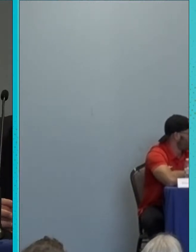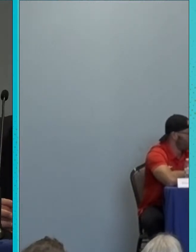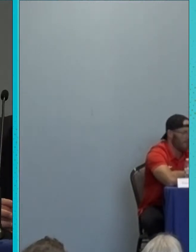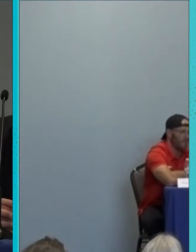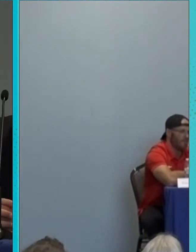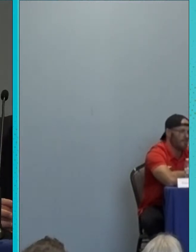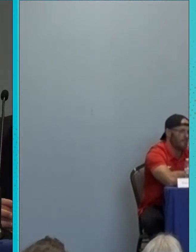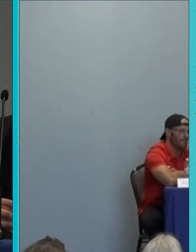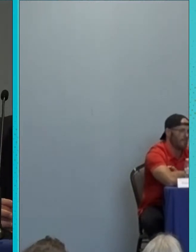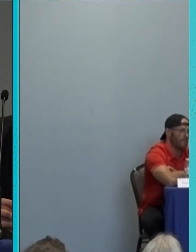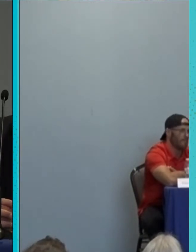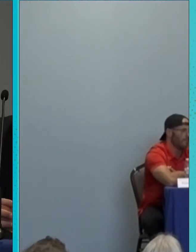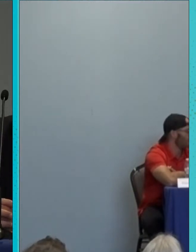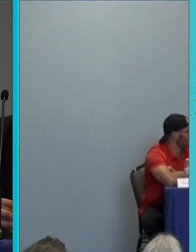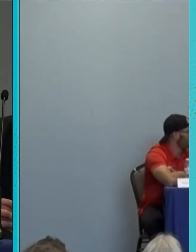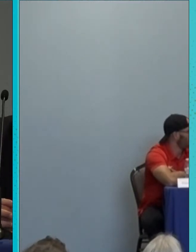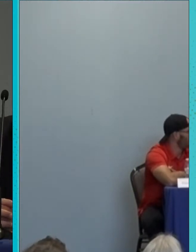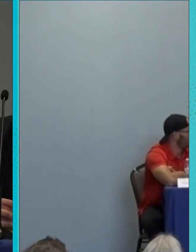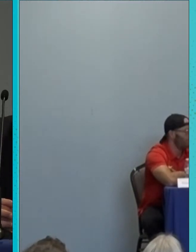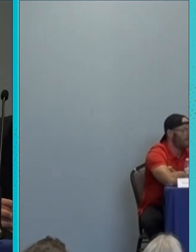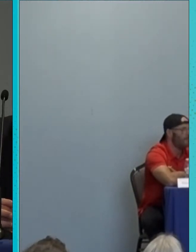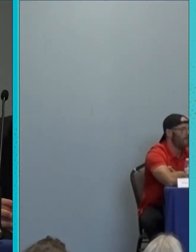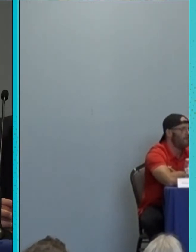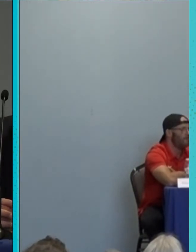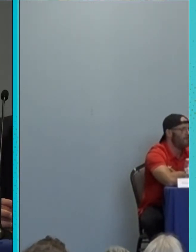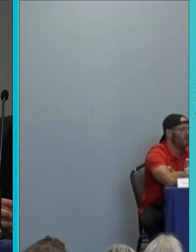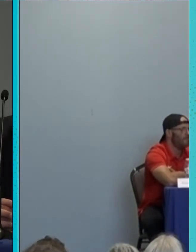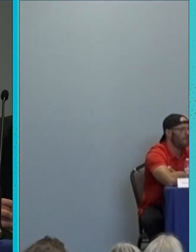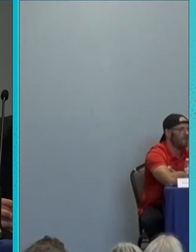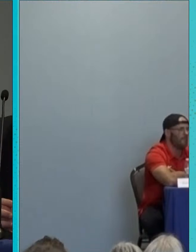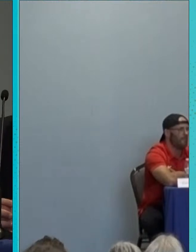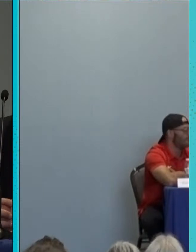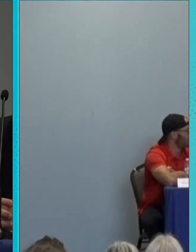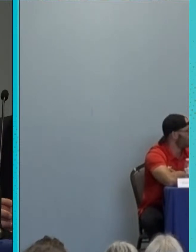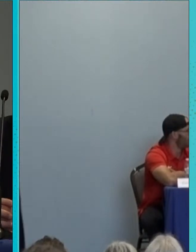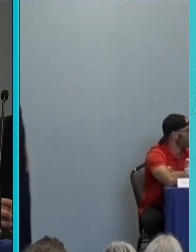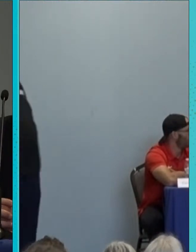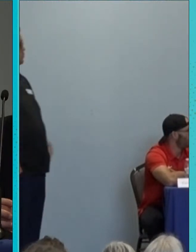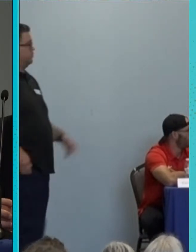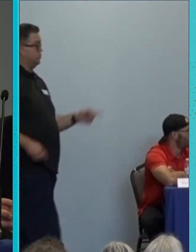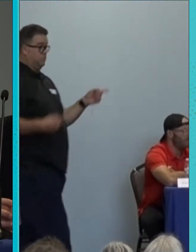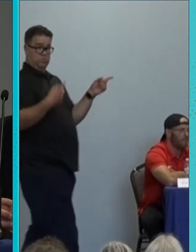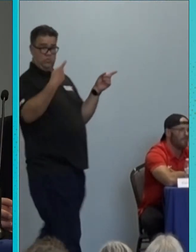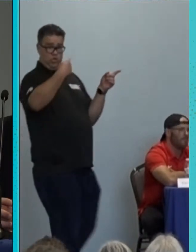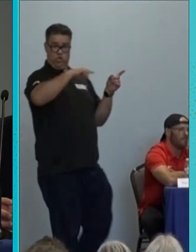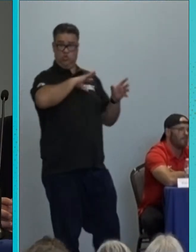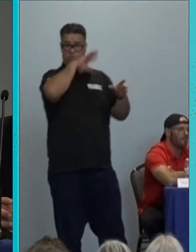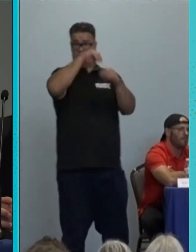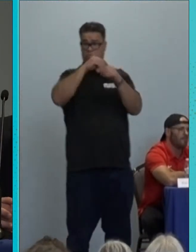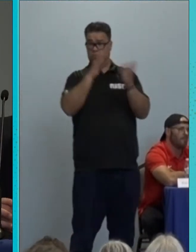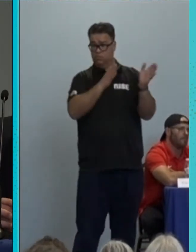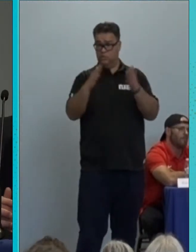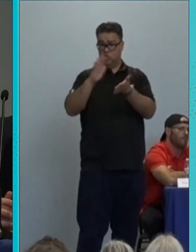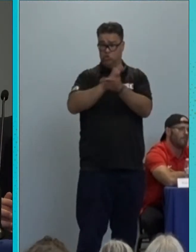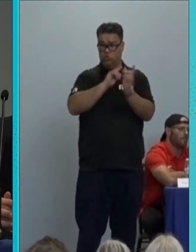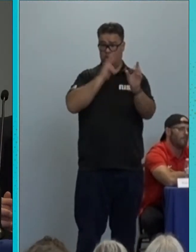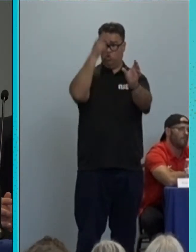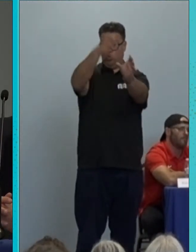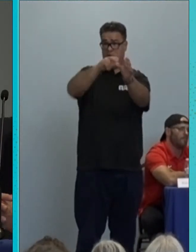either Gallaudet or a mainstream hearing school as well. do you have players playing at any of those schools right